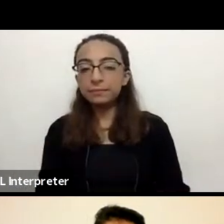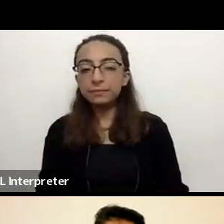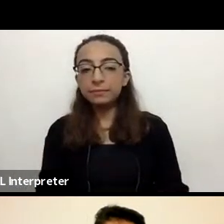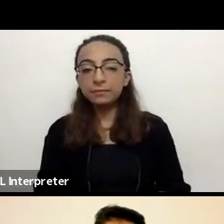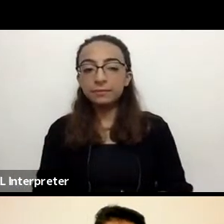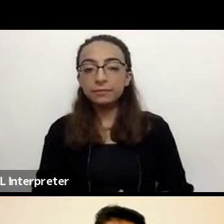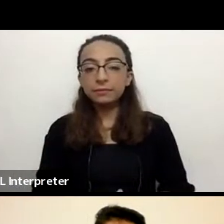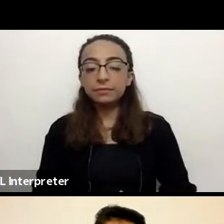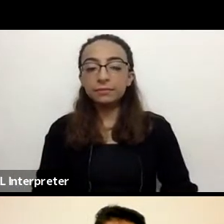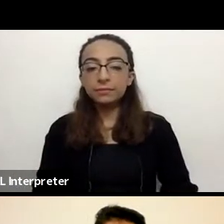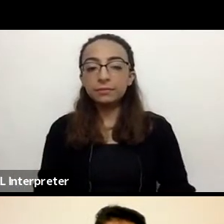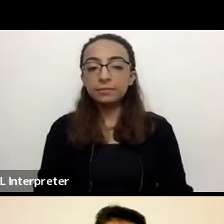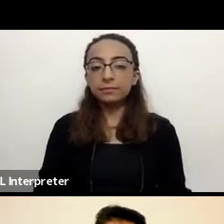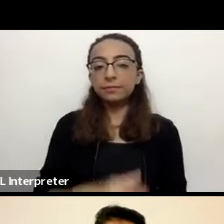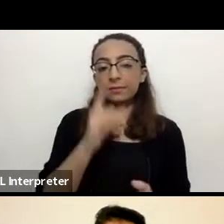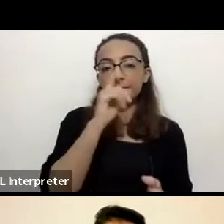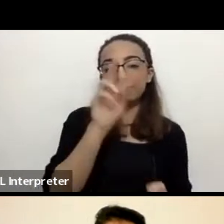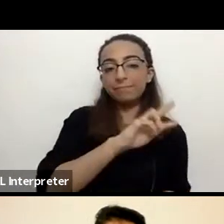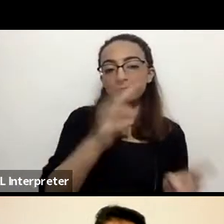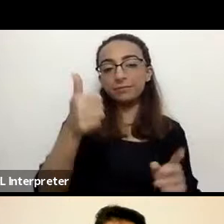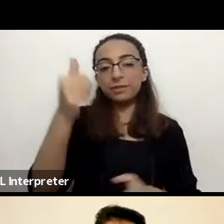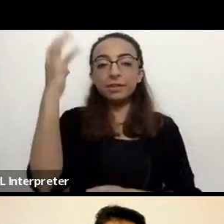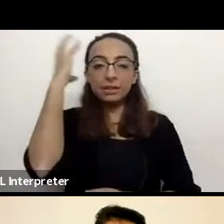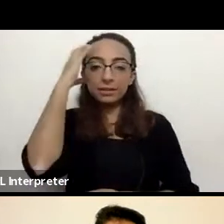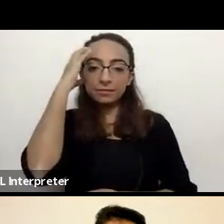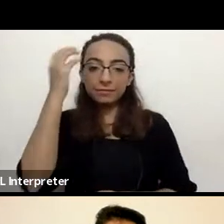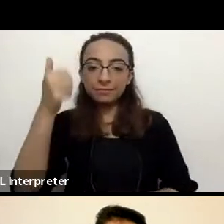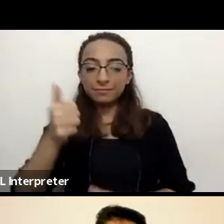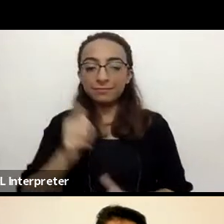Good evening, sir.